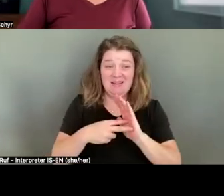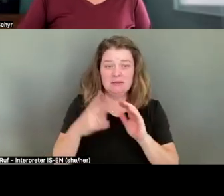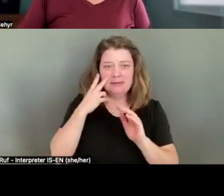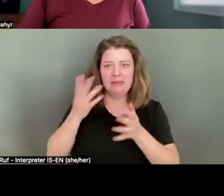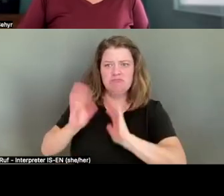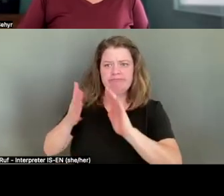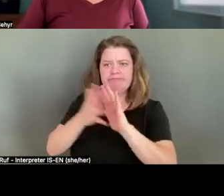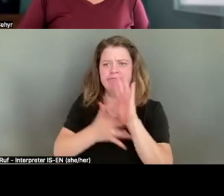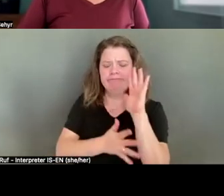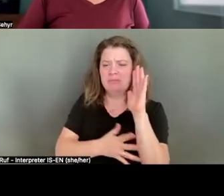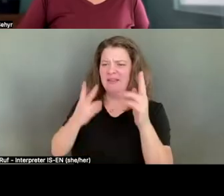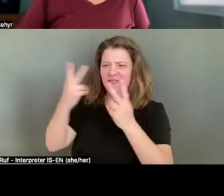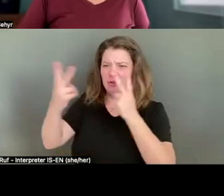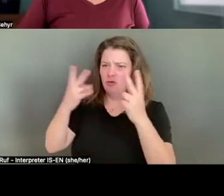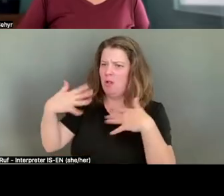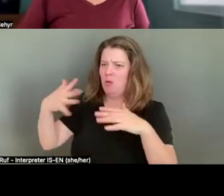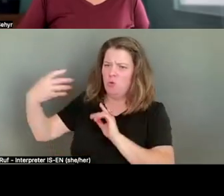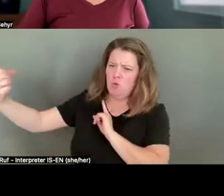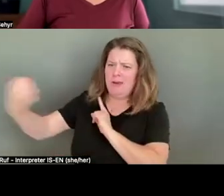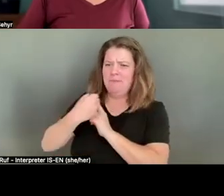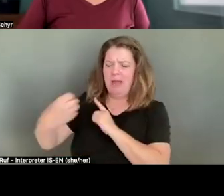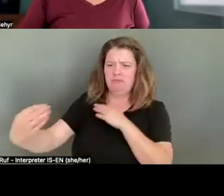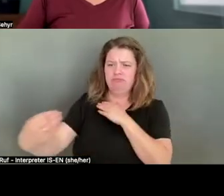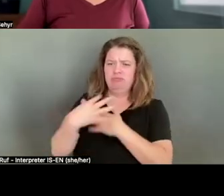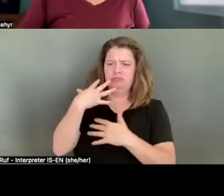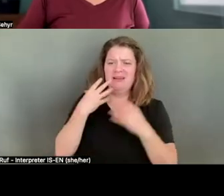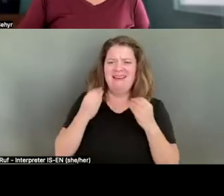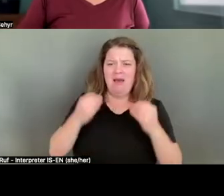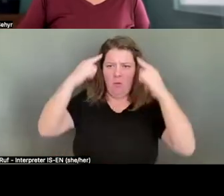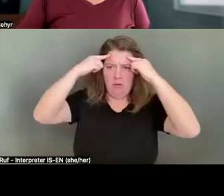affordances of sign languages.